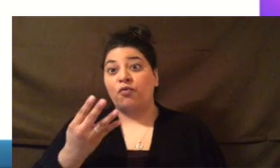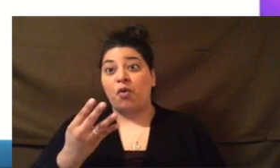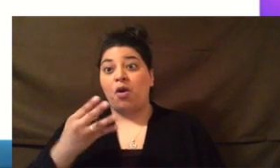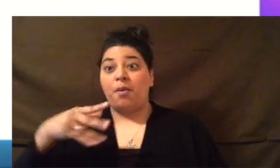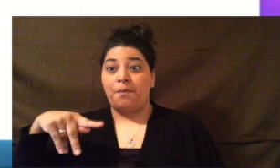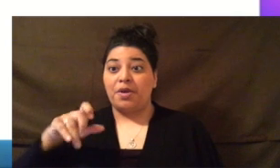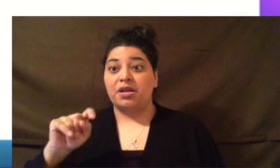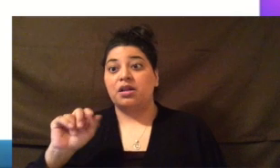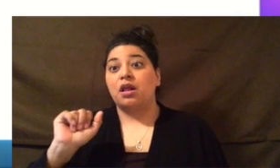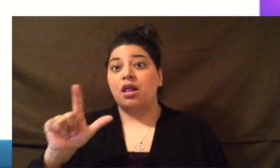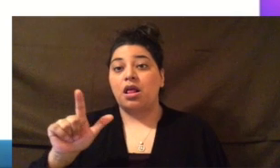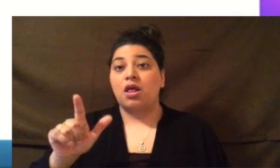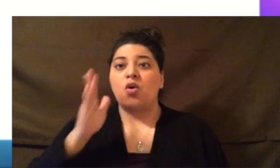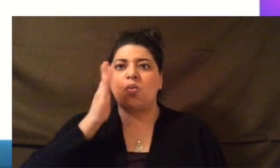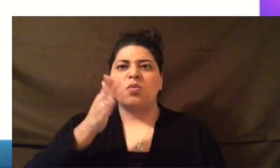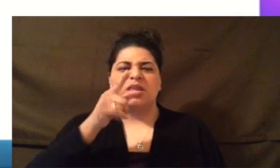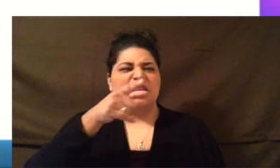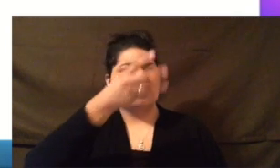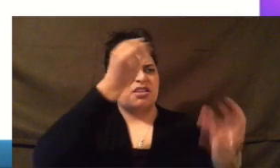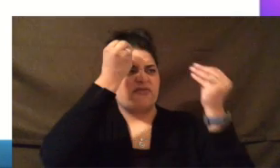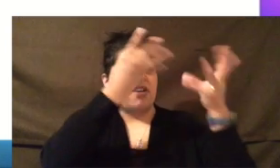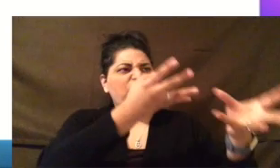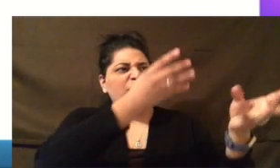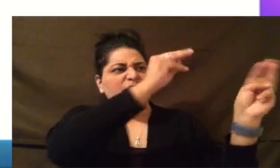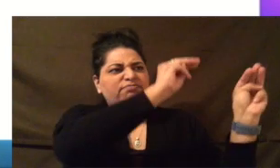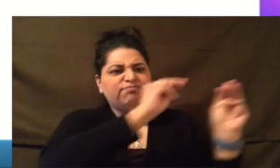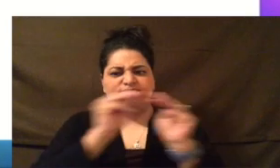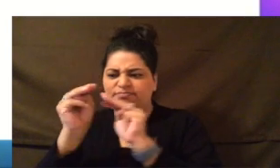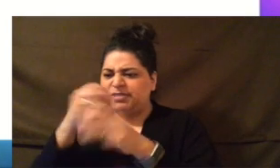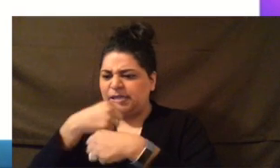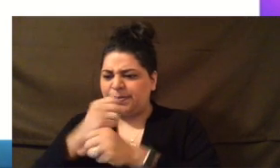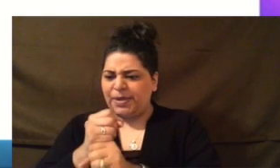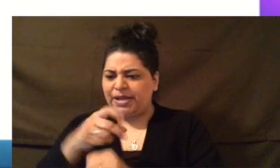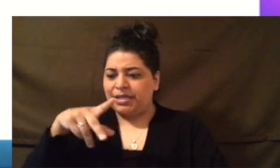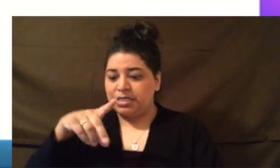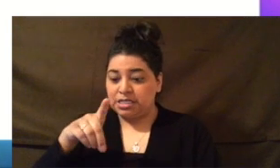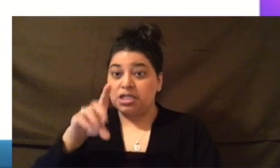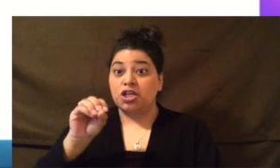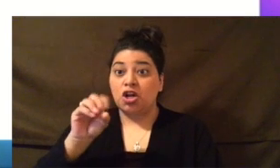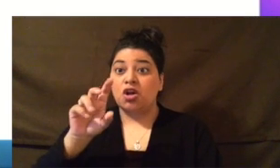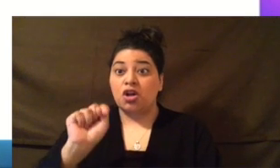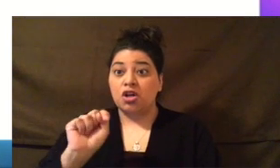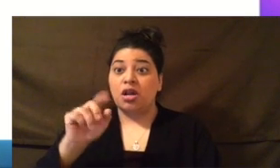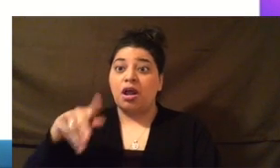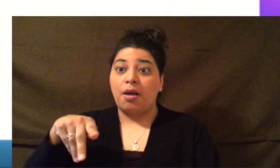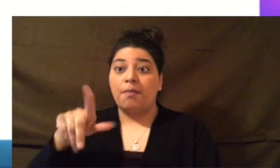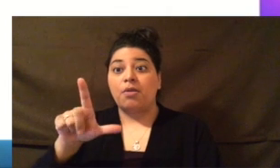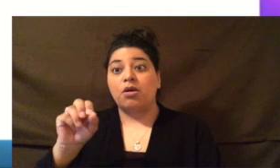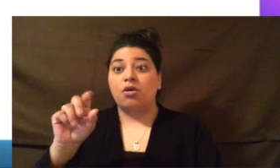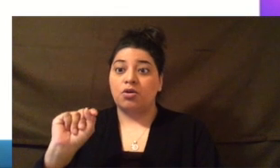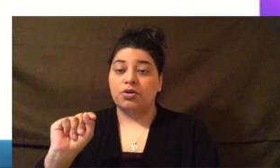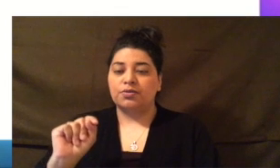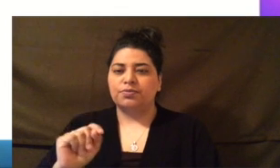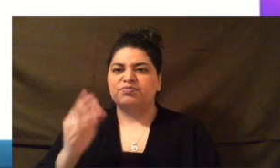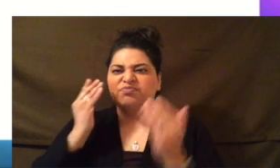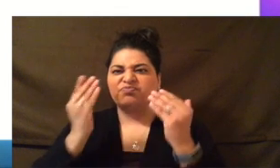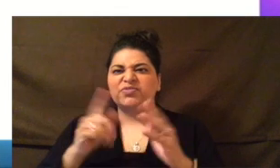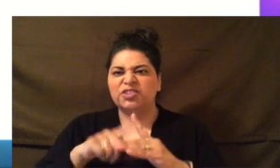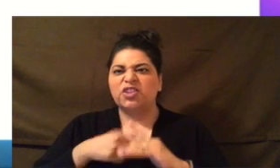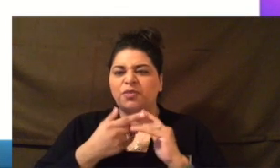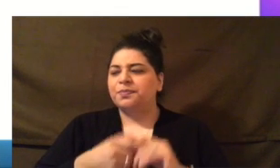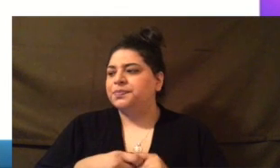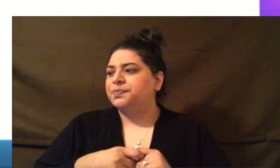4 petals. So it looks like we're going to be taking this data and we are going to be creating a dot plot. So let's go ahead and get